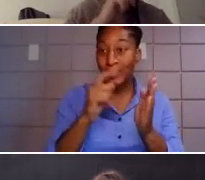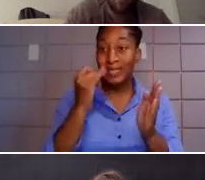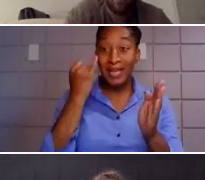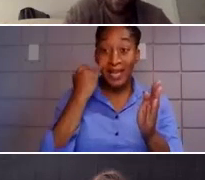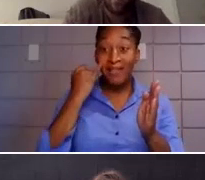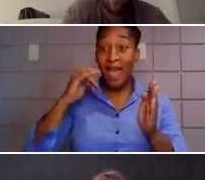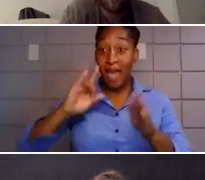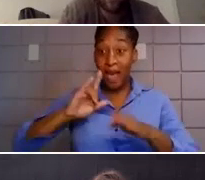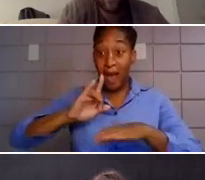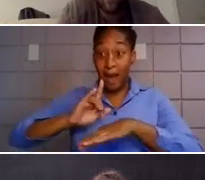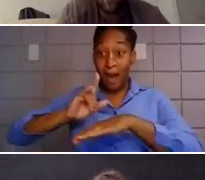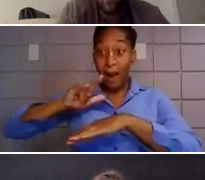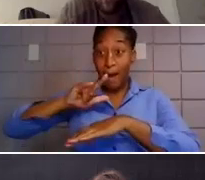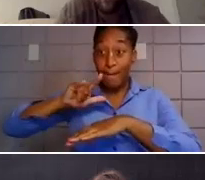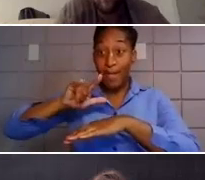off,